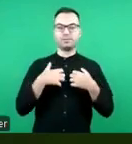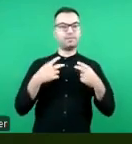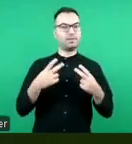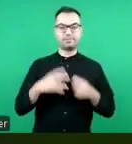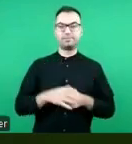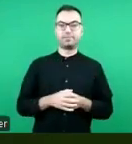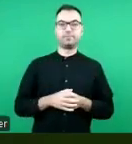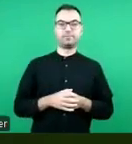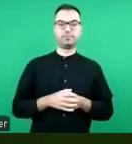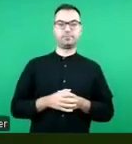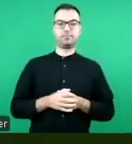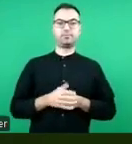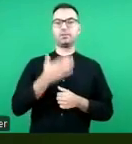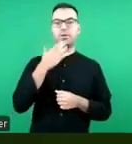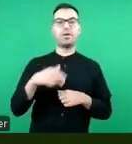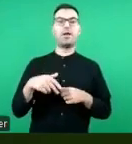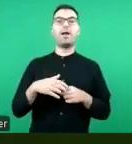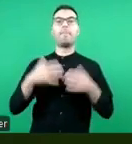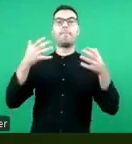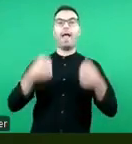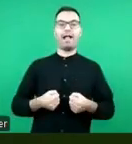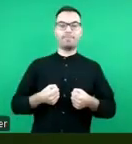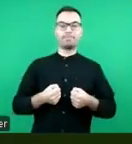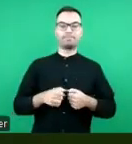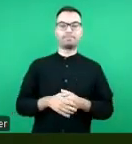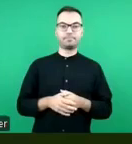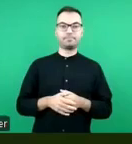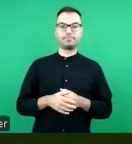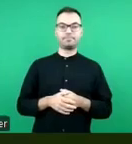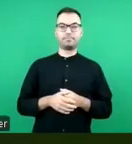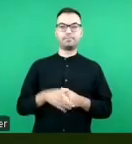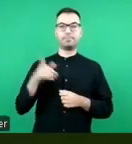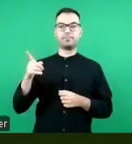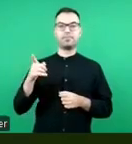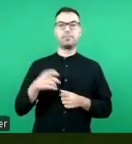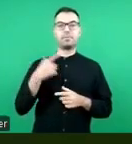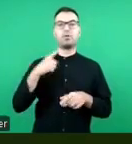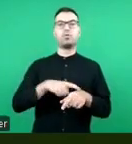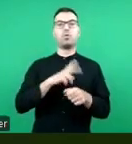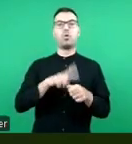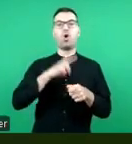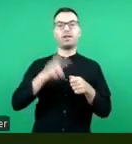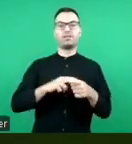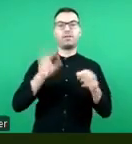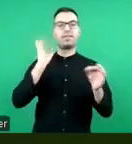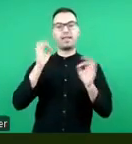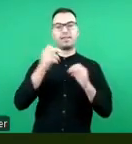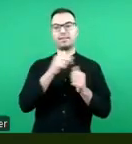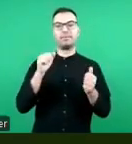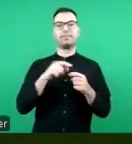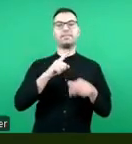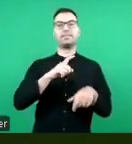comes from colleagues from Prague, where they have long-term data of disturbance